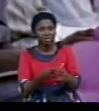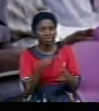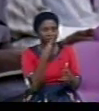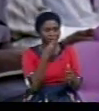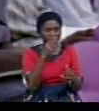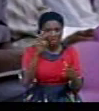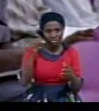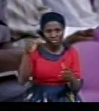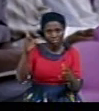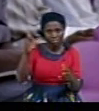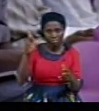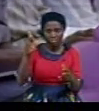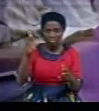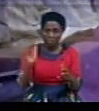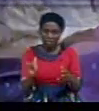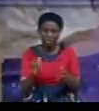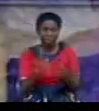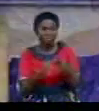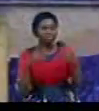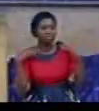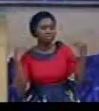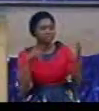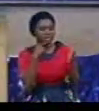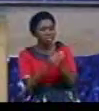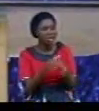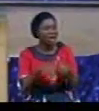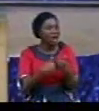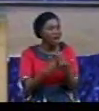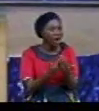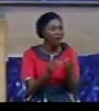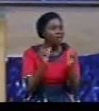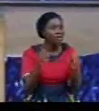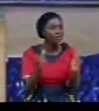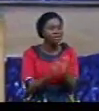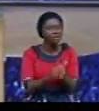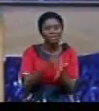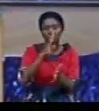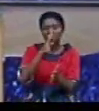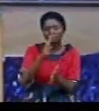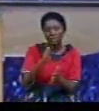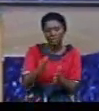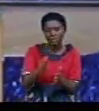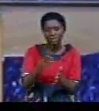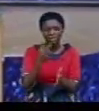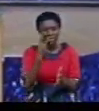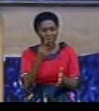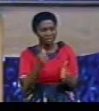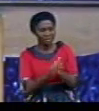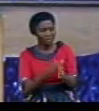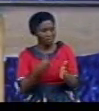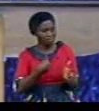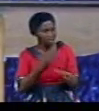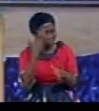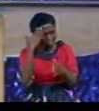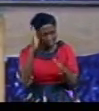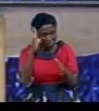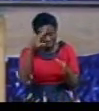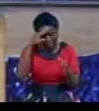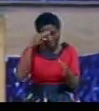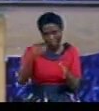seen I know not a man that confirms it was a virgin and now the answer